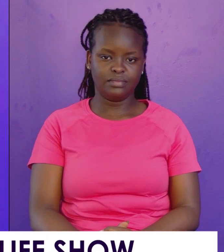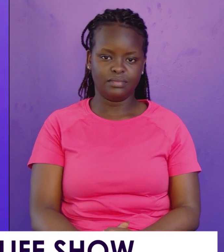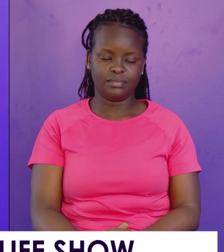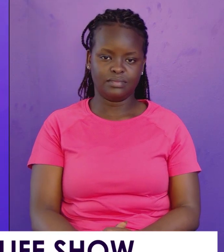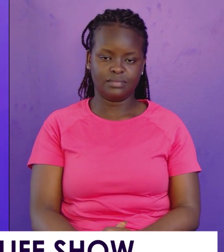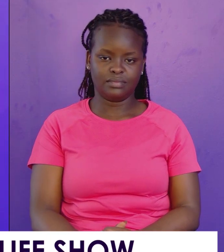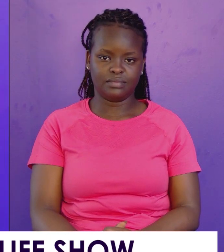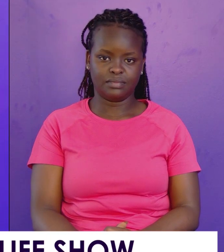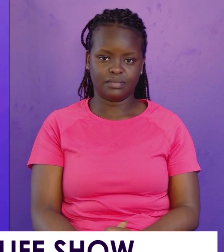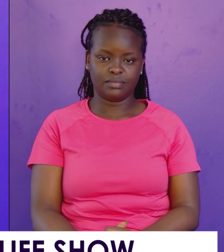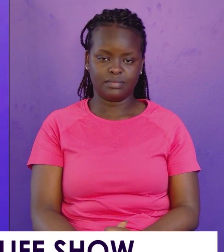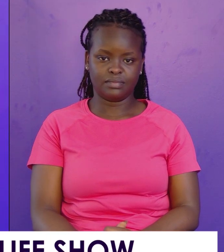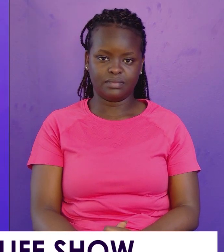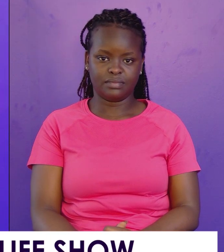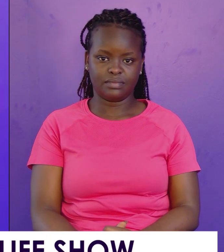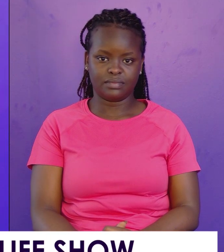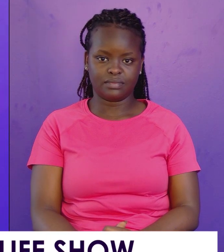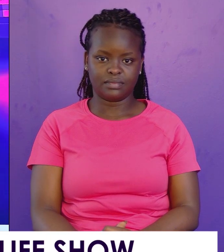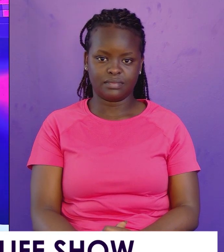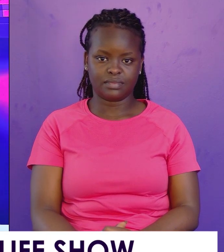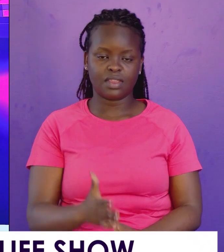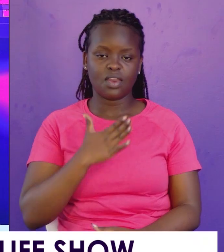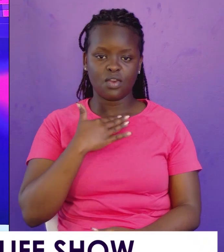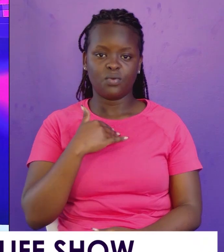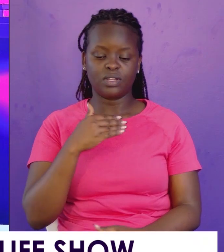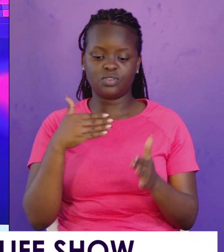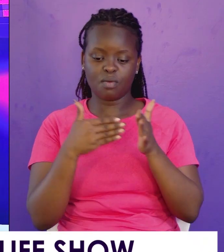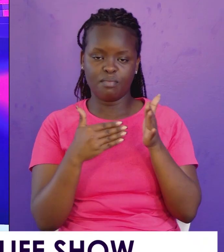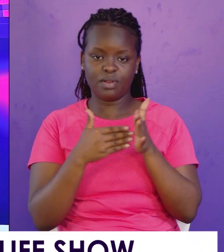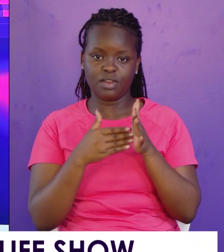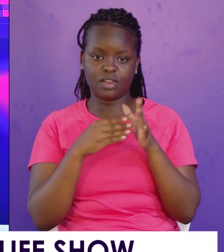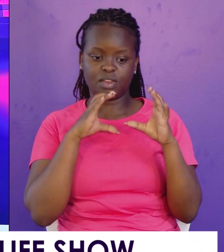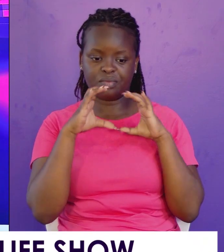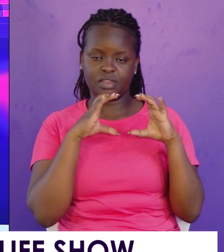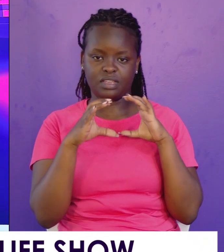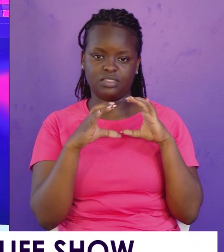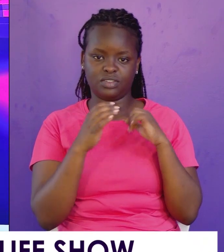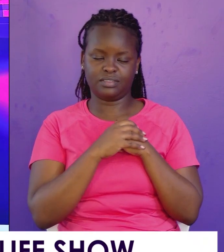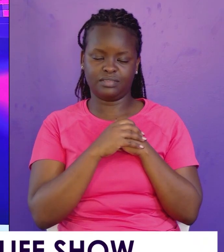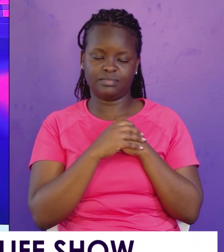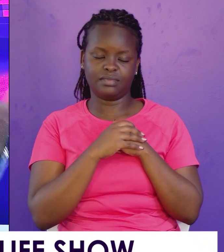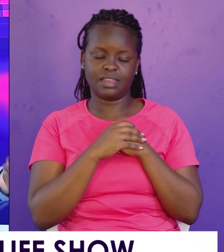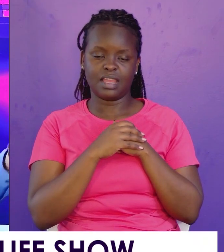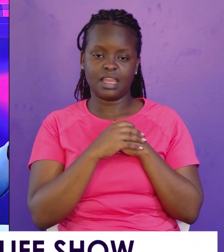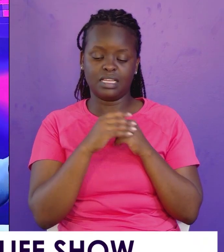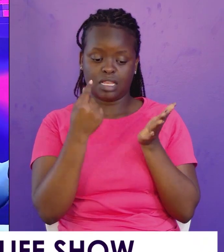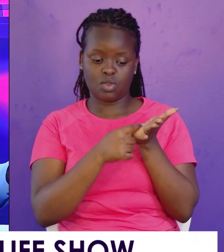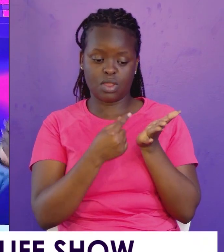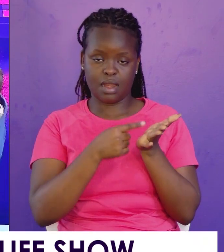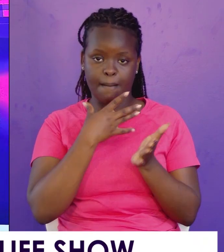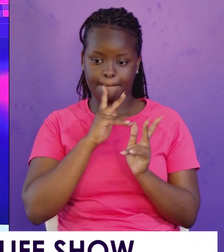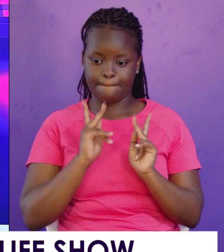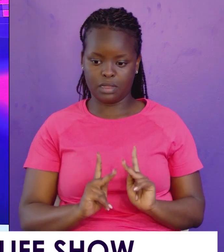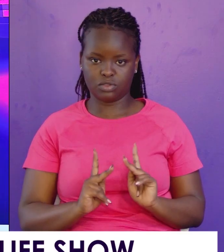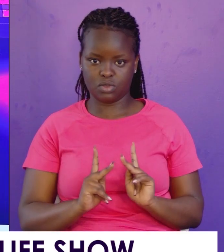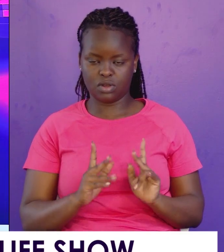Shakasali. Now see, you want to block the communication. Shakasali. Yes. And Shakasali is a Ugandan. And he's